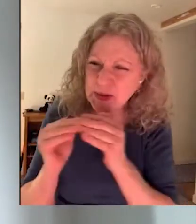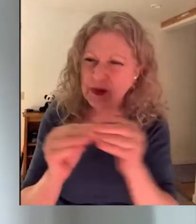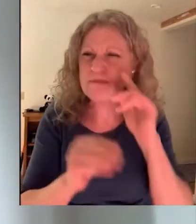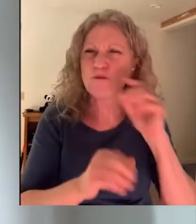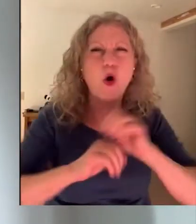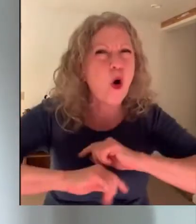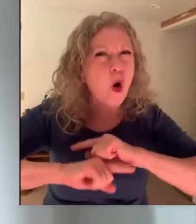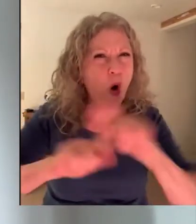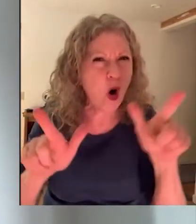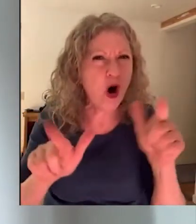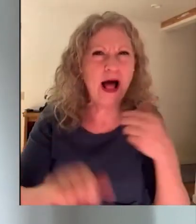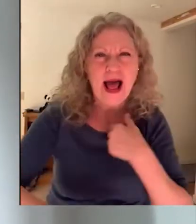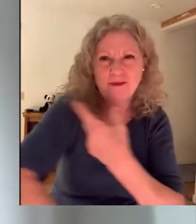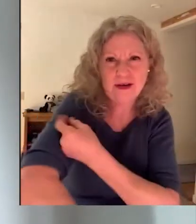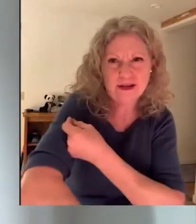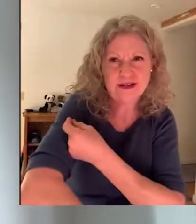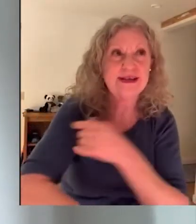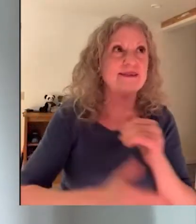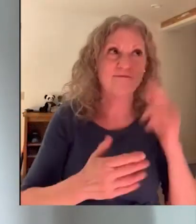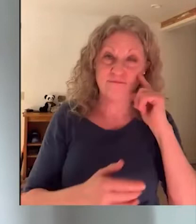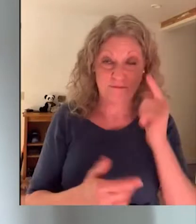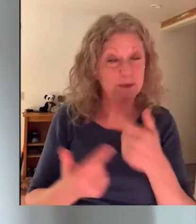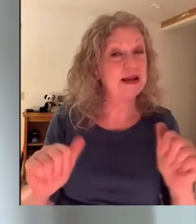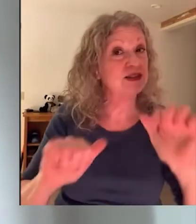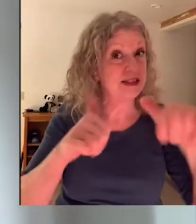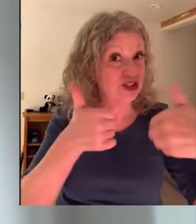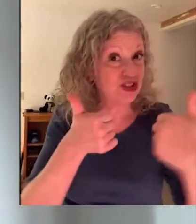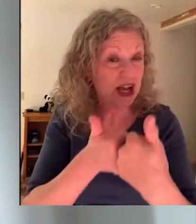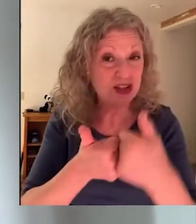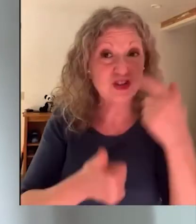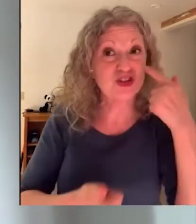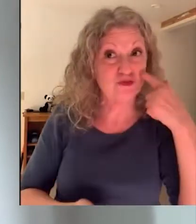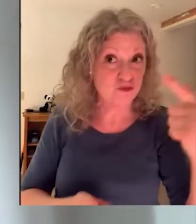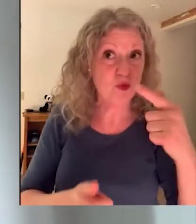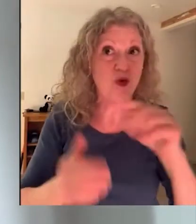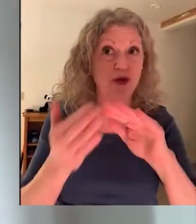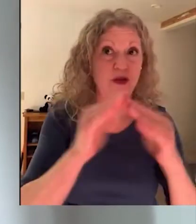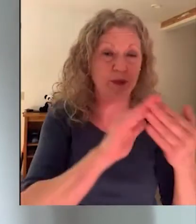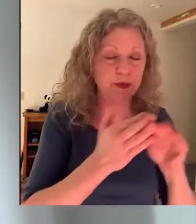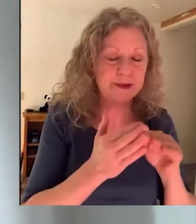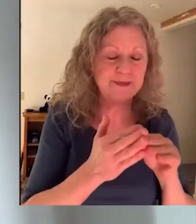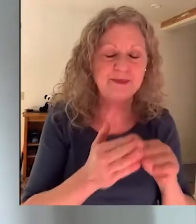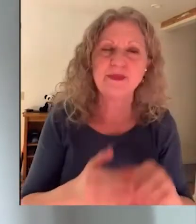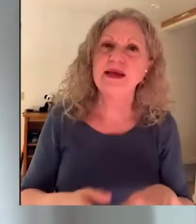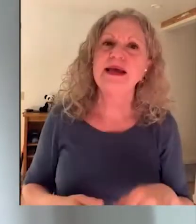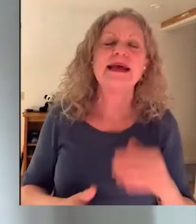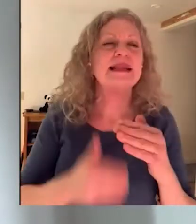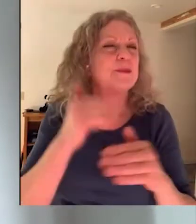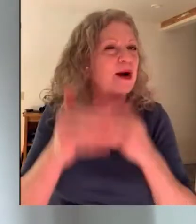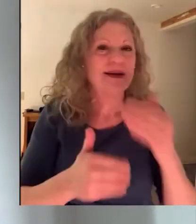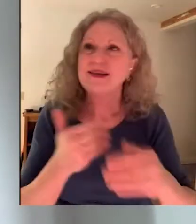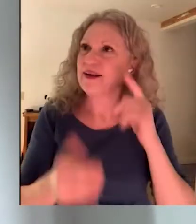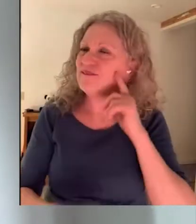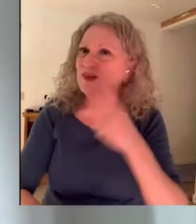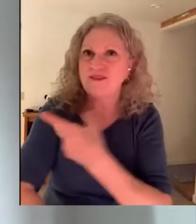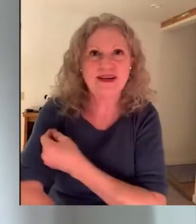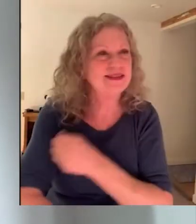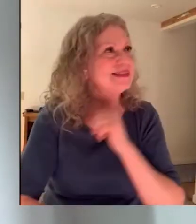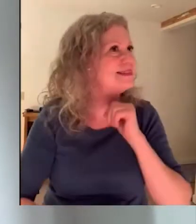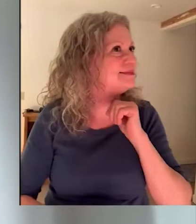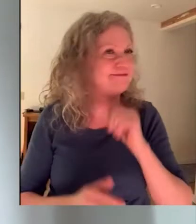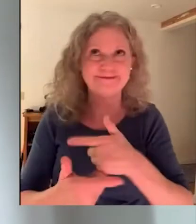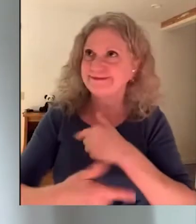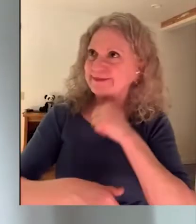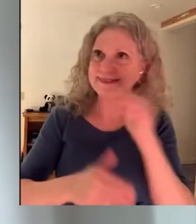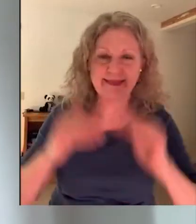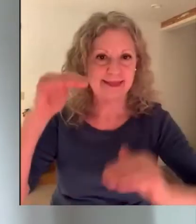community," end quote. The progress on vaccines has been wildly uneven and inequitable,